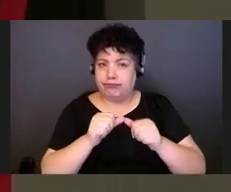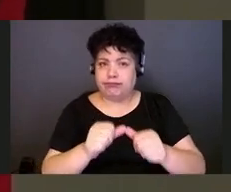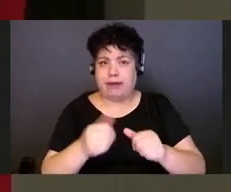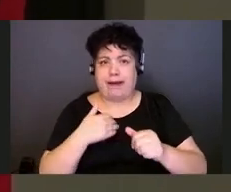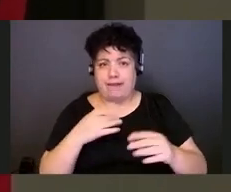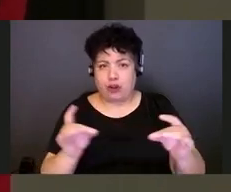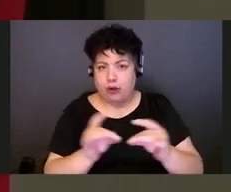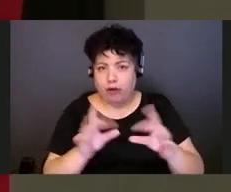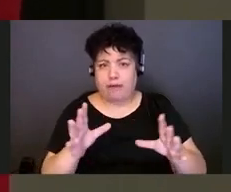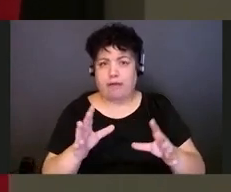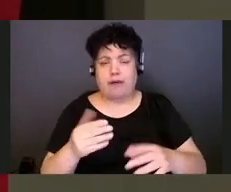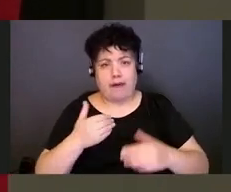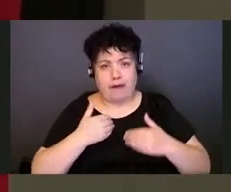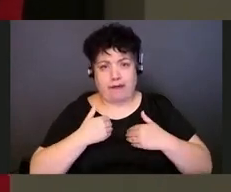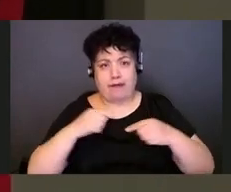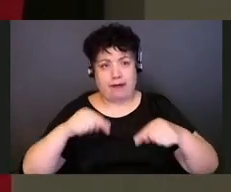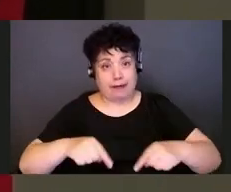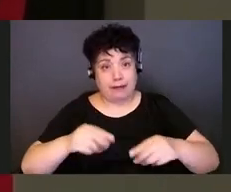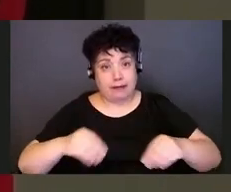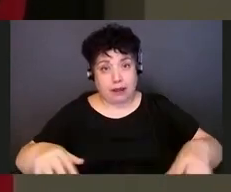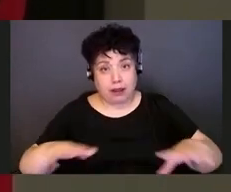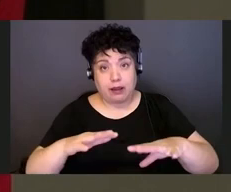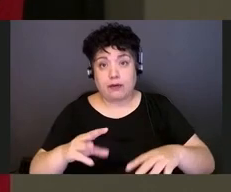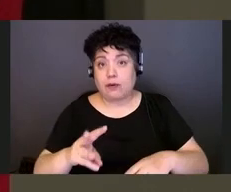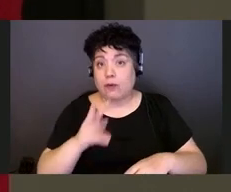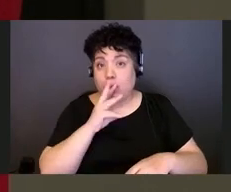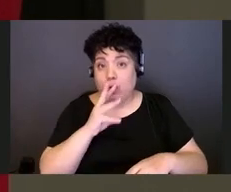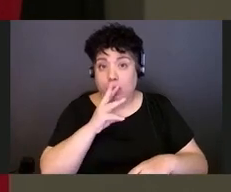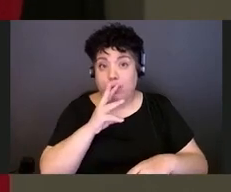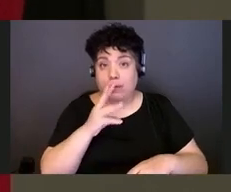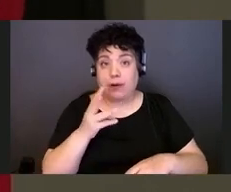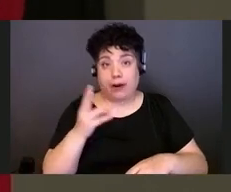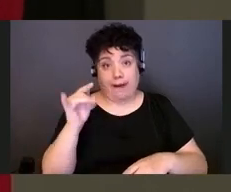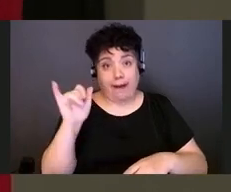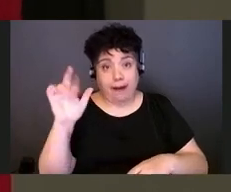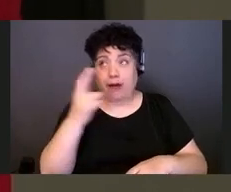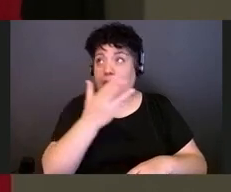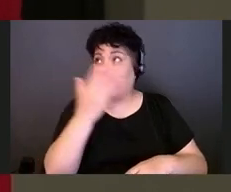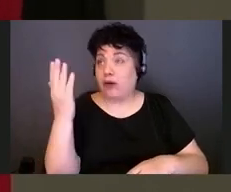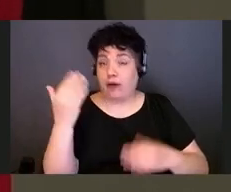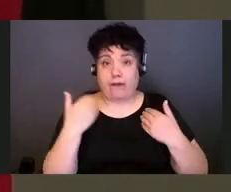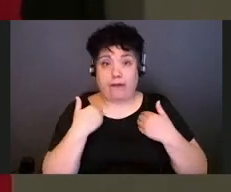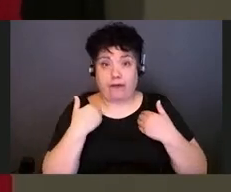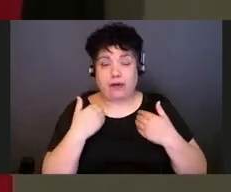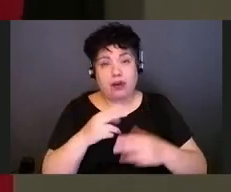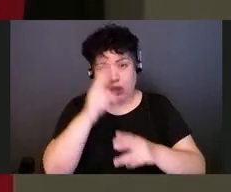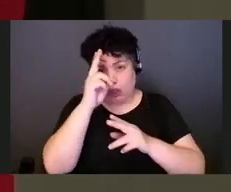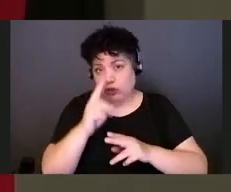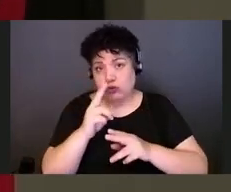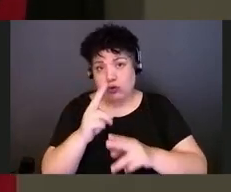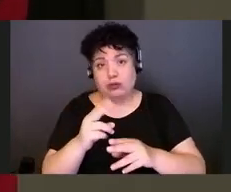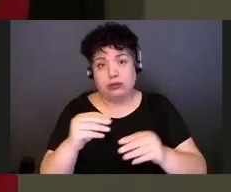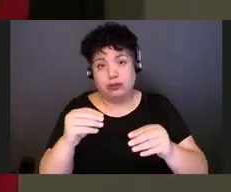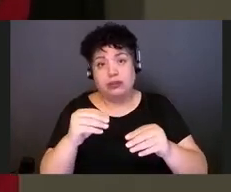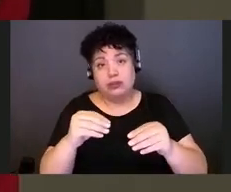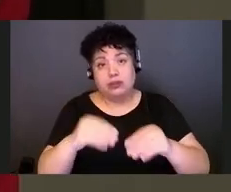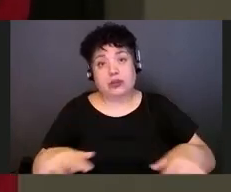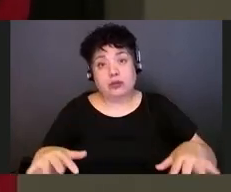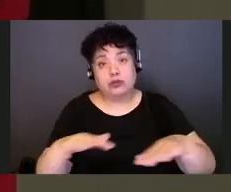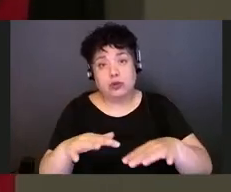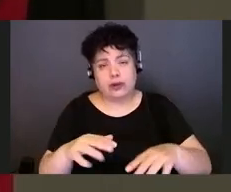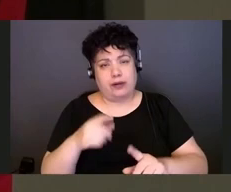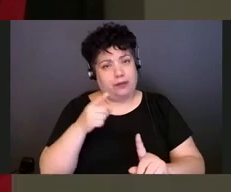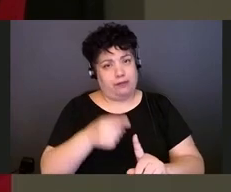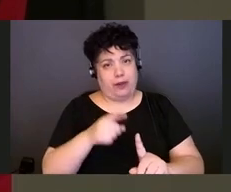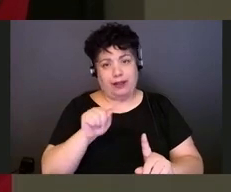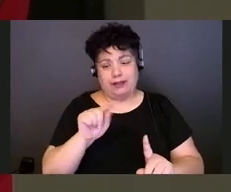land, this water, this air. This acknowledgement is particular to Tikaronto. If